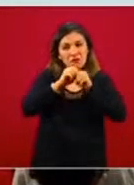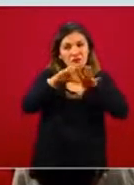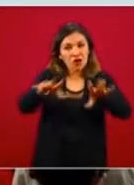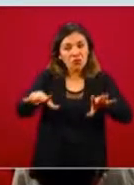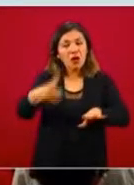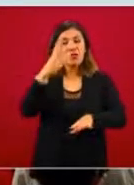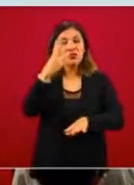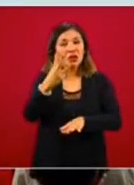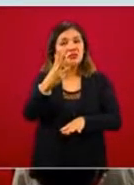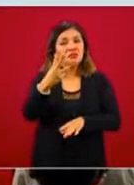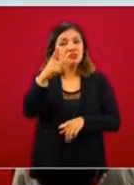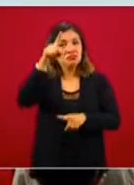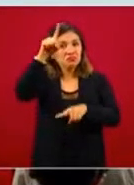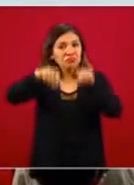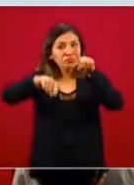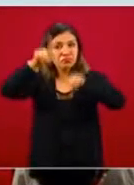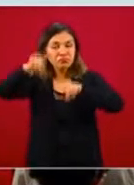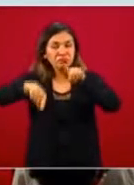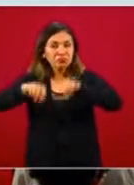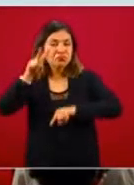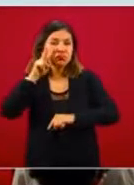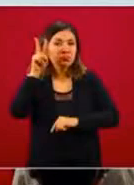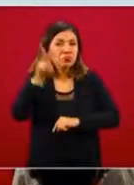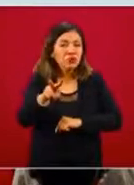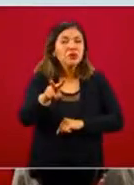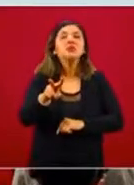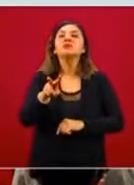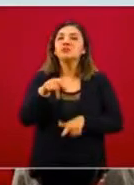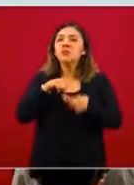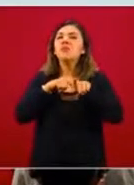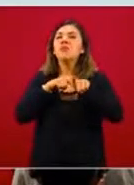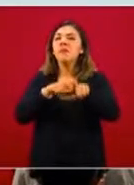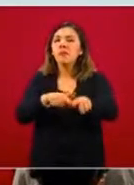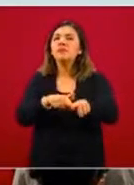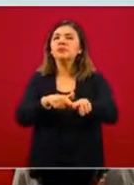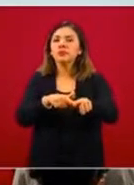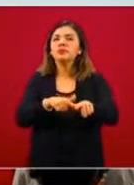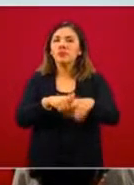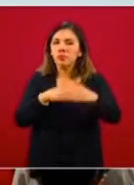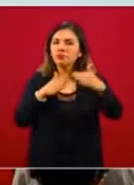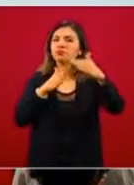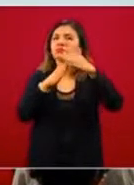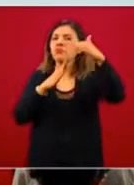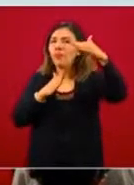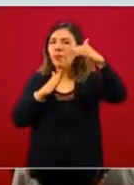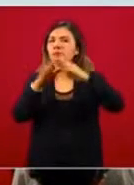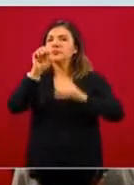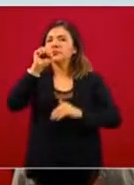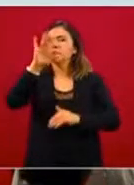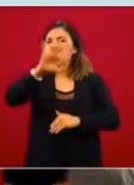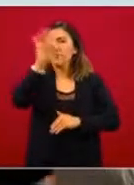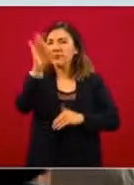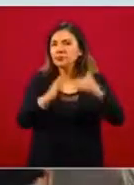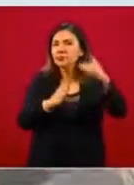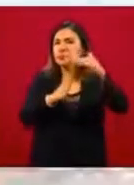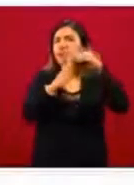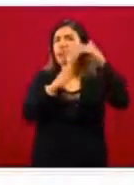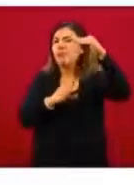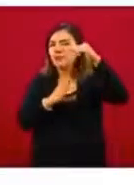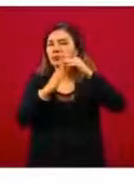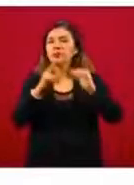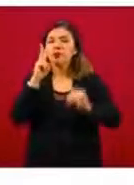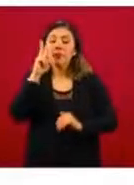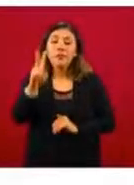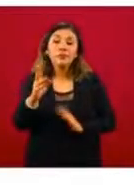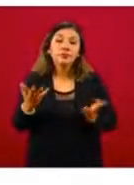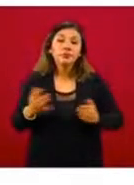Mexico City continues to be still, as of the date of this report, with the three operating systems that we